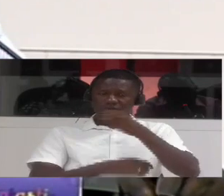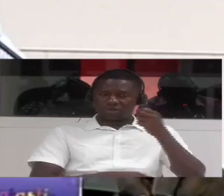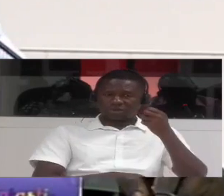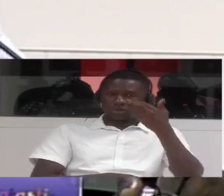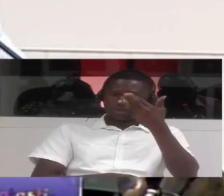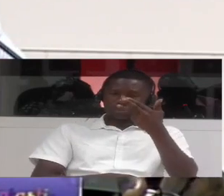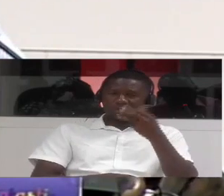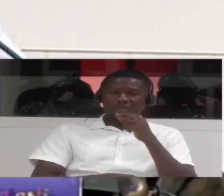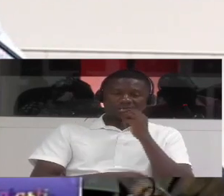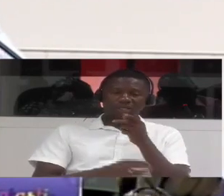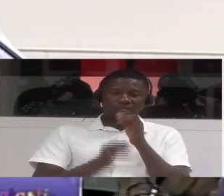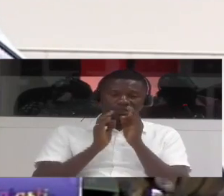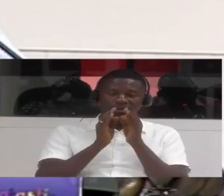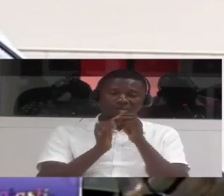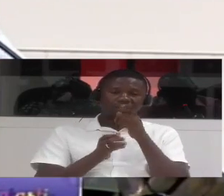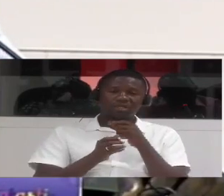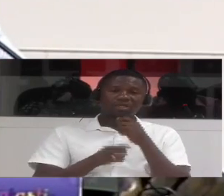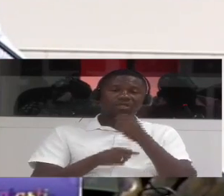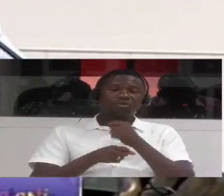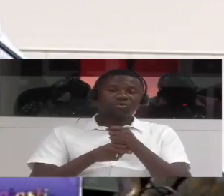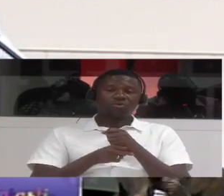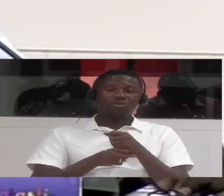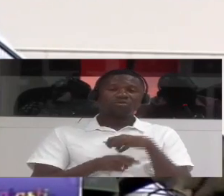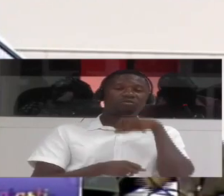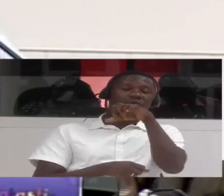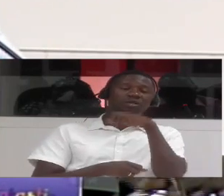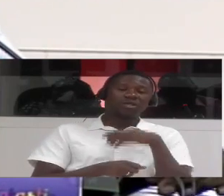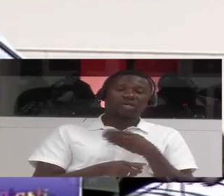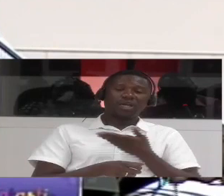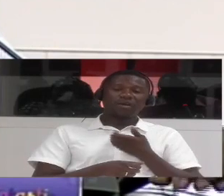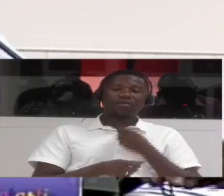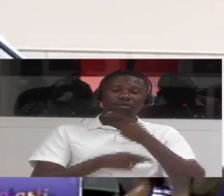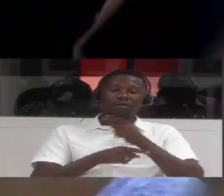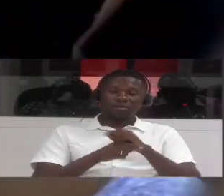he committed fraud, that he obtained the Gambian passport,